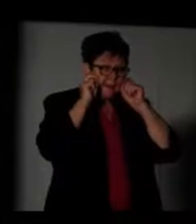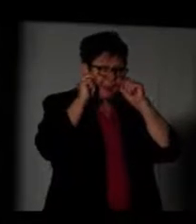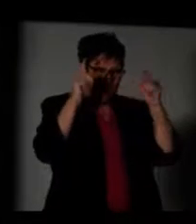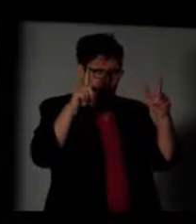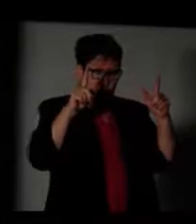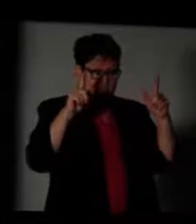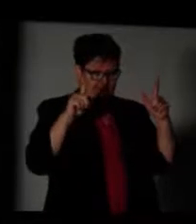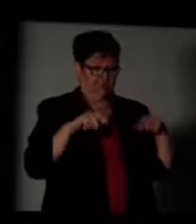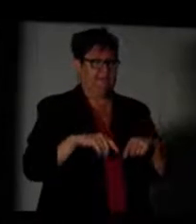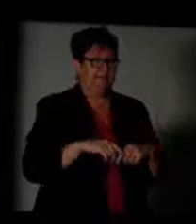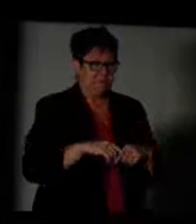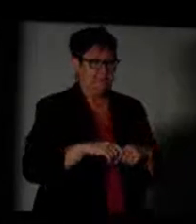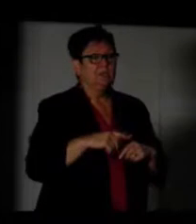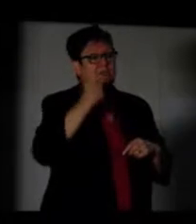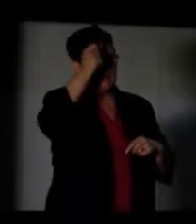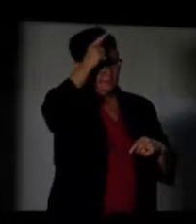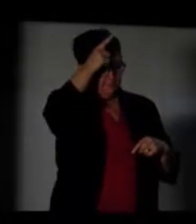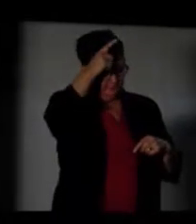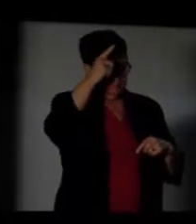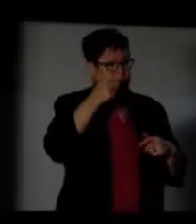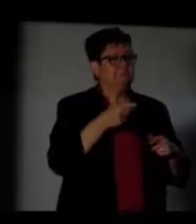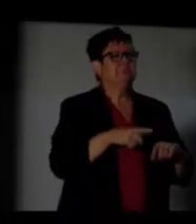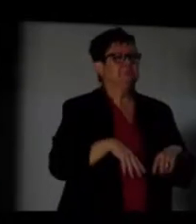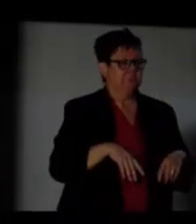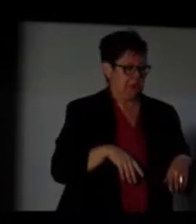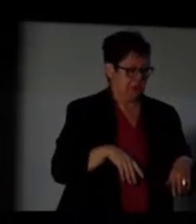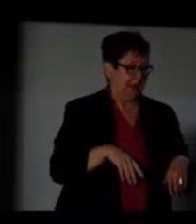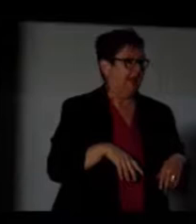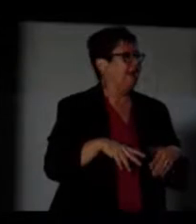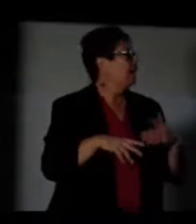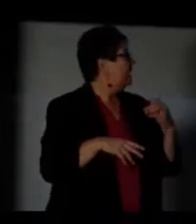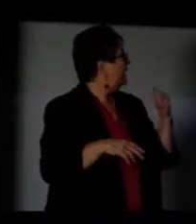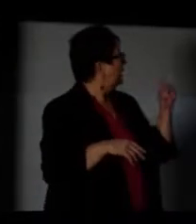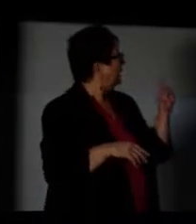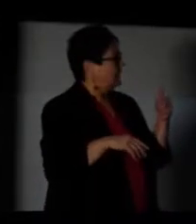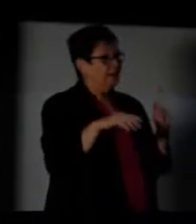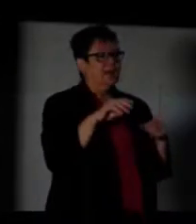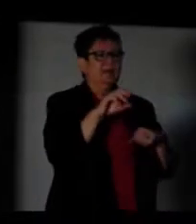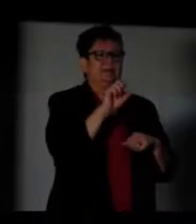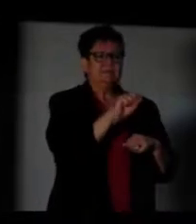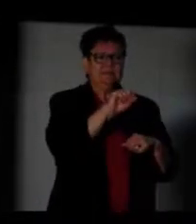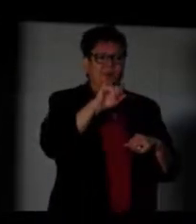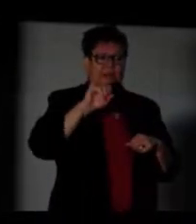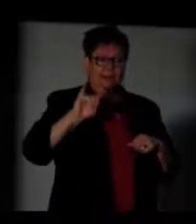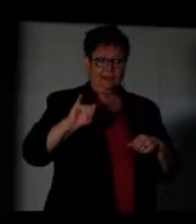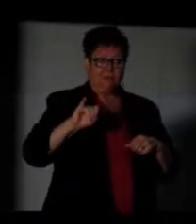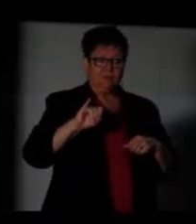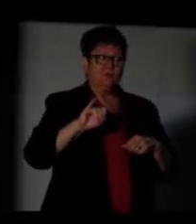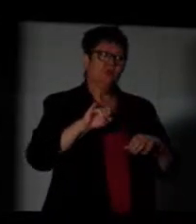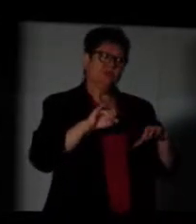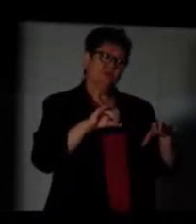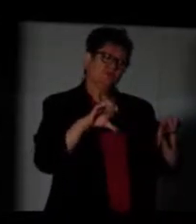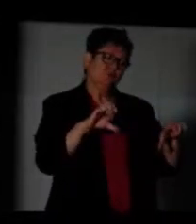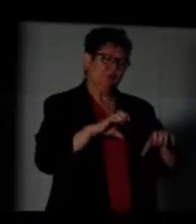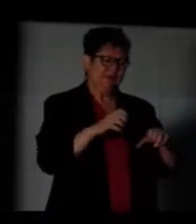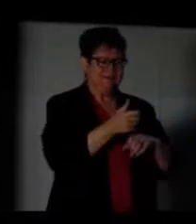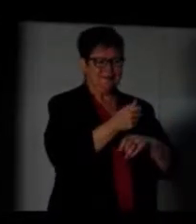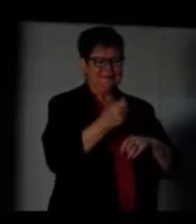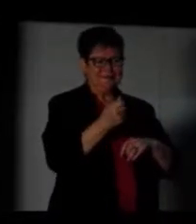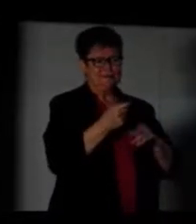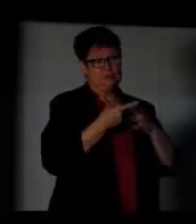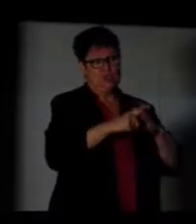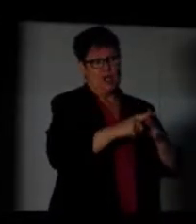But really what I'm thinking here is that the sort of institutions that a lot of us work in were formed usually a couple of hundred years or so